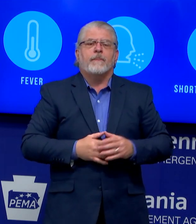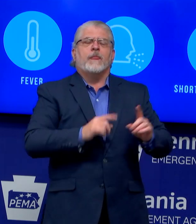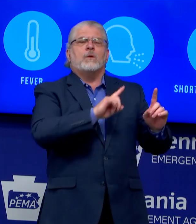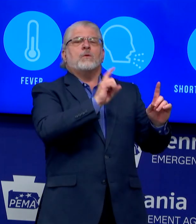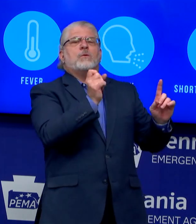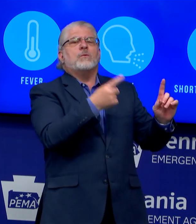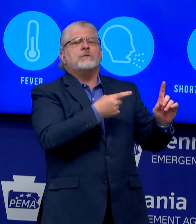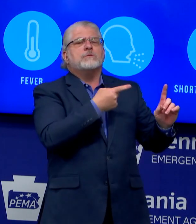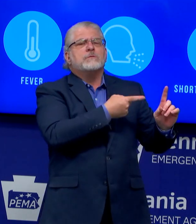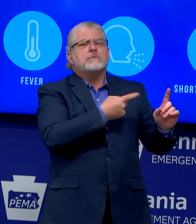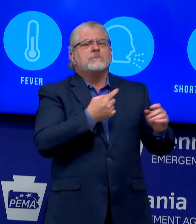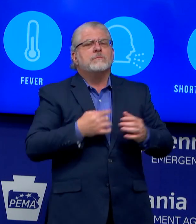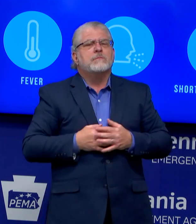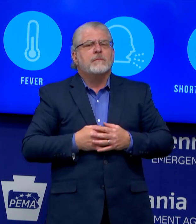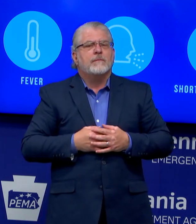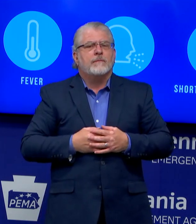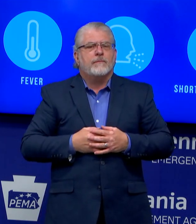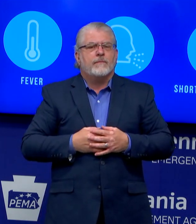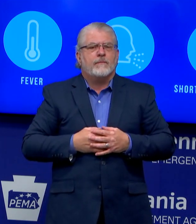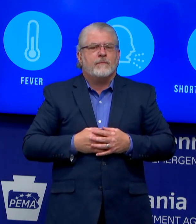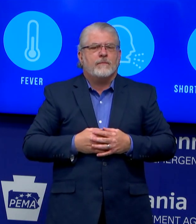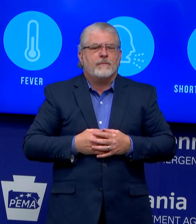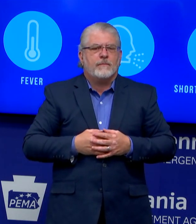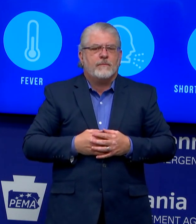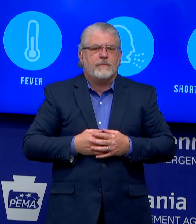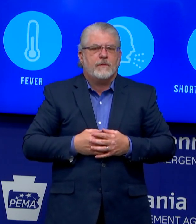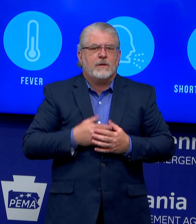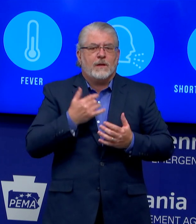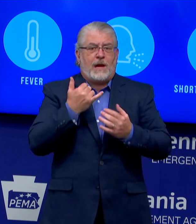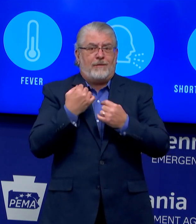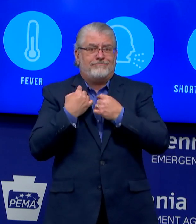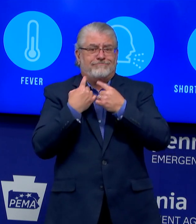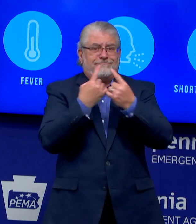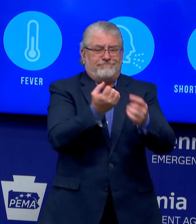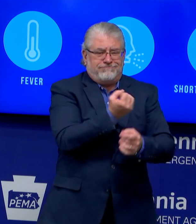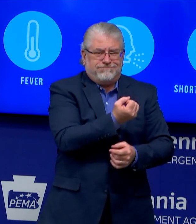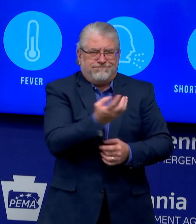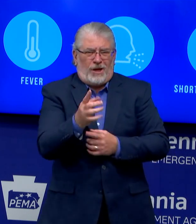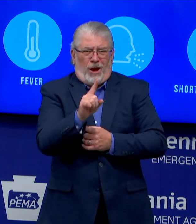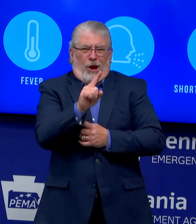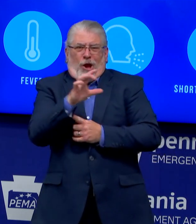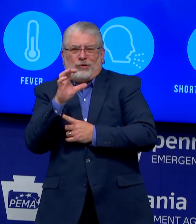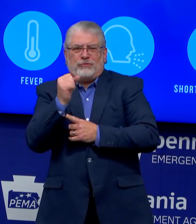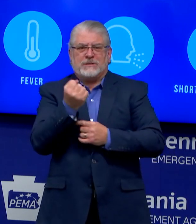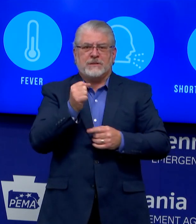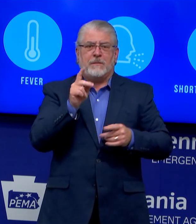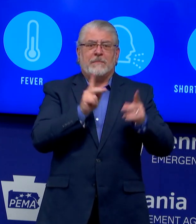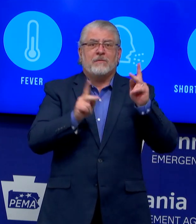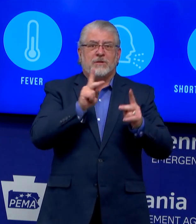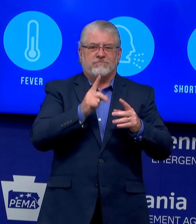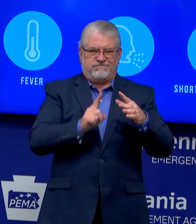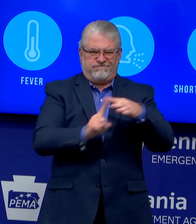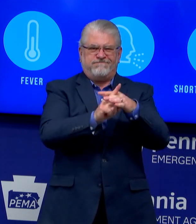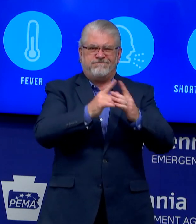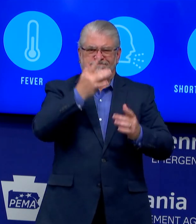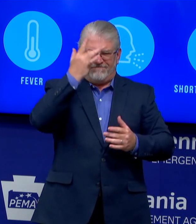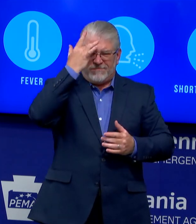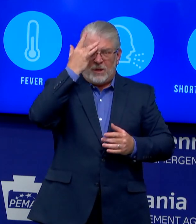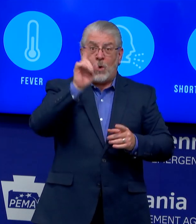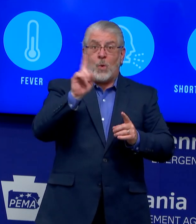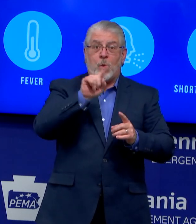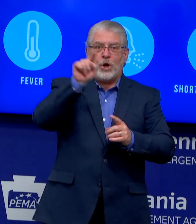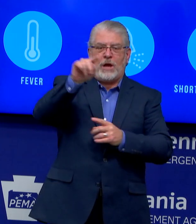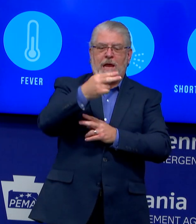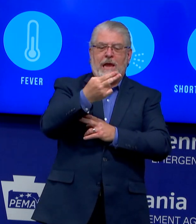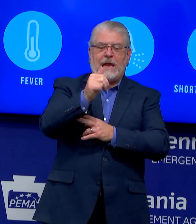hundred workers testing positive at the Cargill meat packing plant in Hazleton, which supplies our grocery stores with wrapped